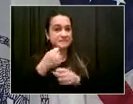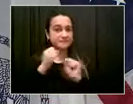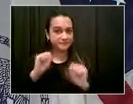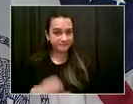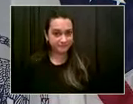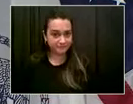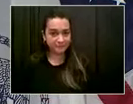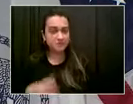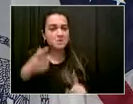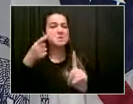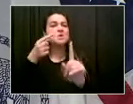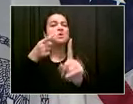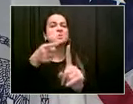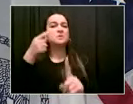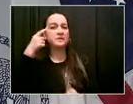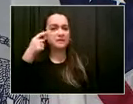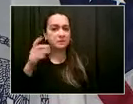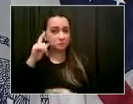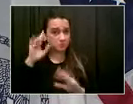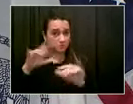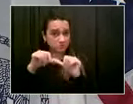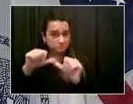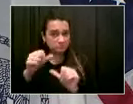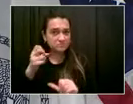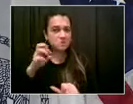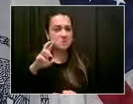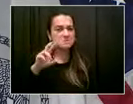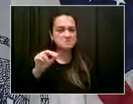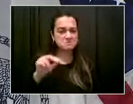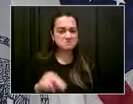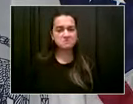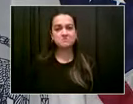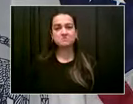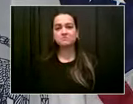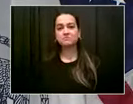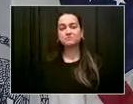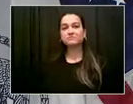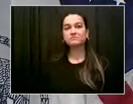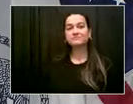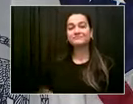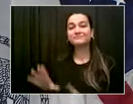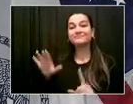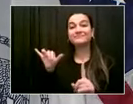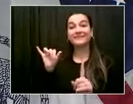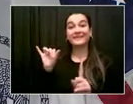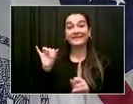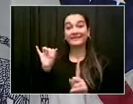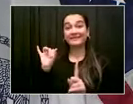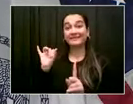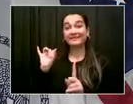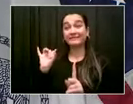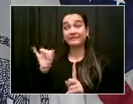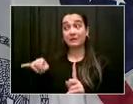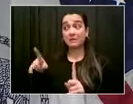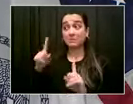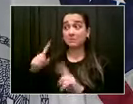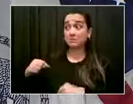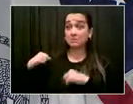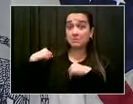I'd say it worked as something to sustain restaurants and bars during the